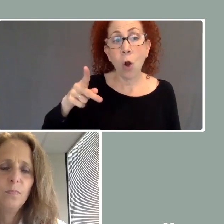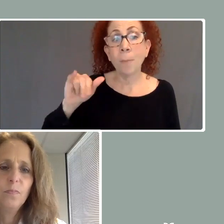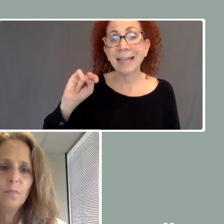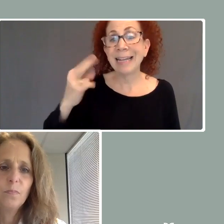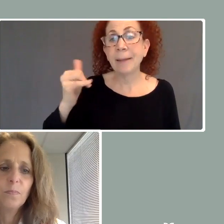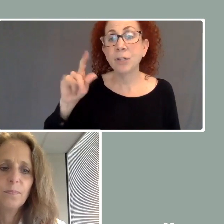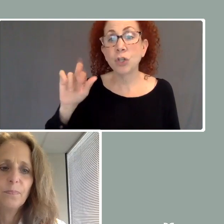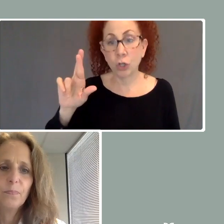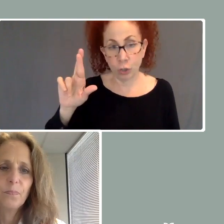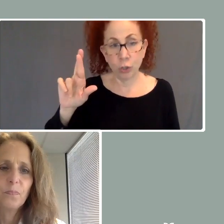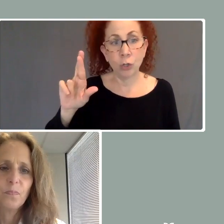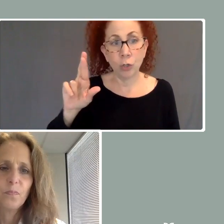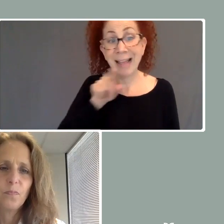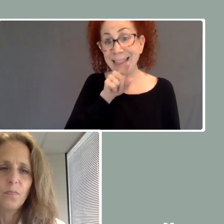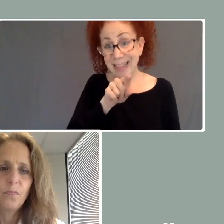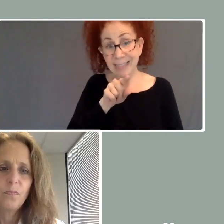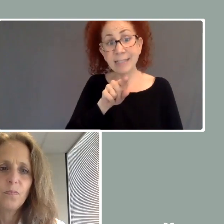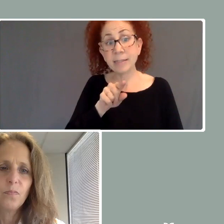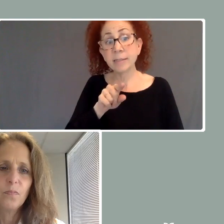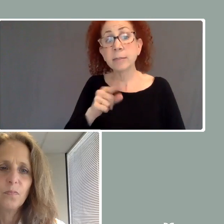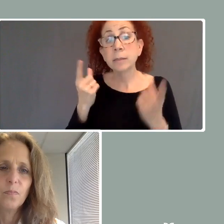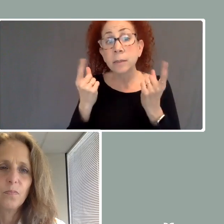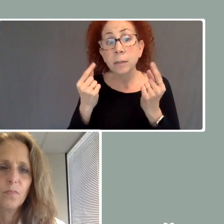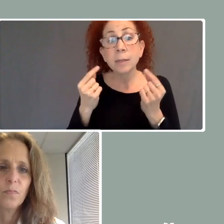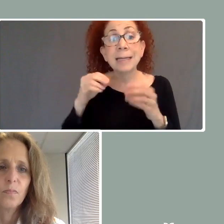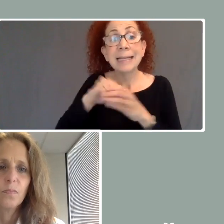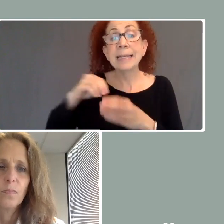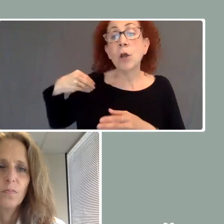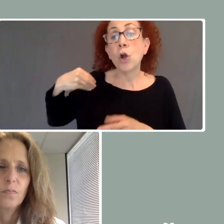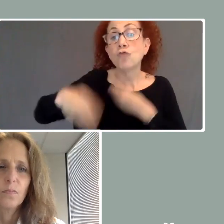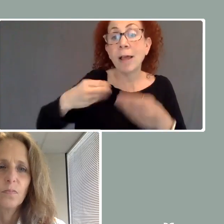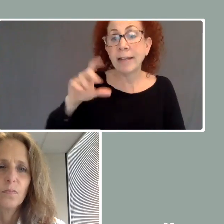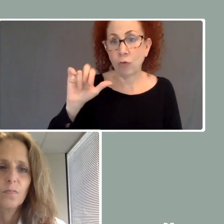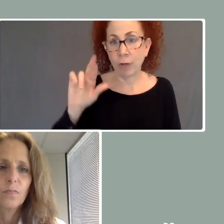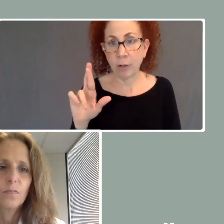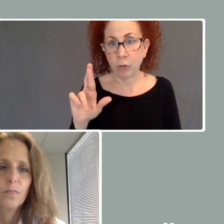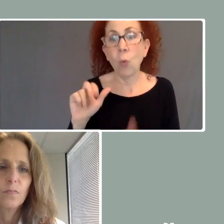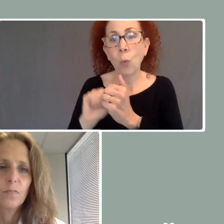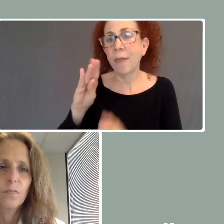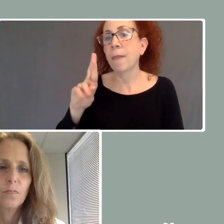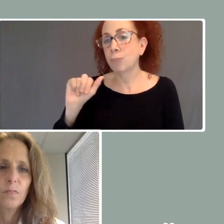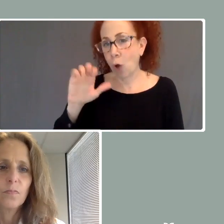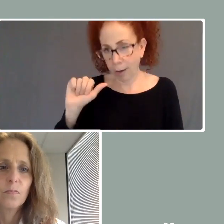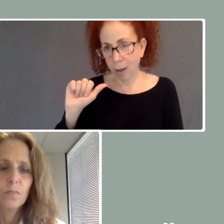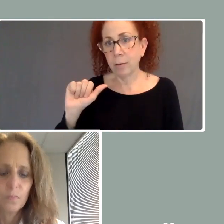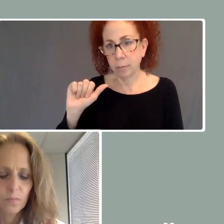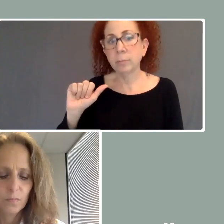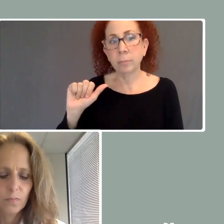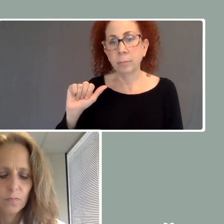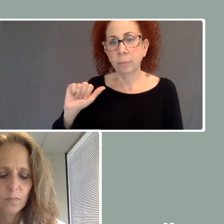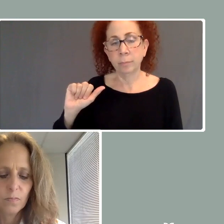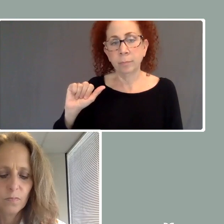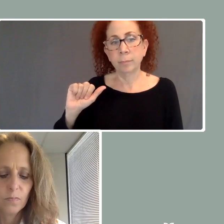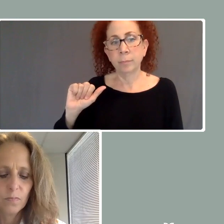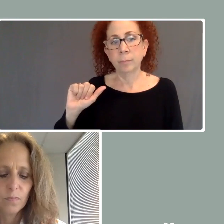inhibitors. And these function in the hereditary cancer, the cancer that has the BRCA mutation. And I can